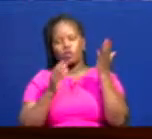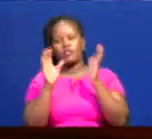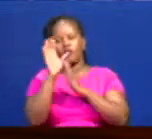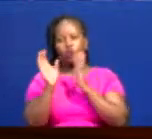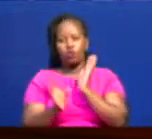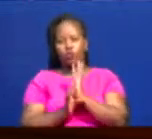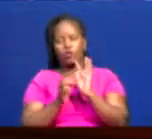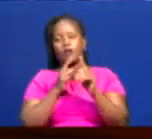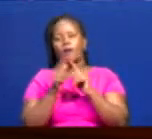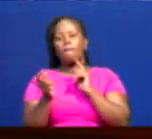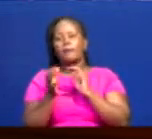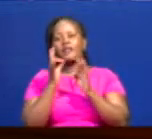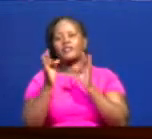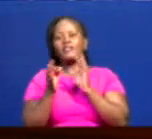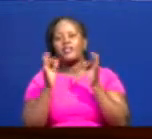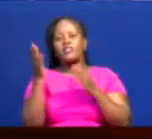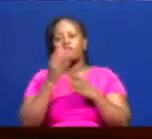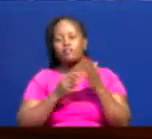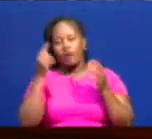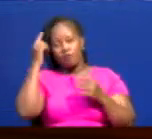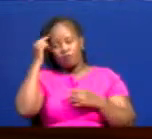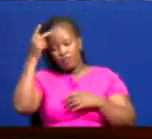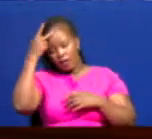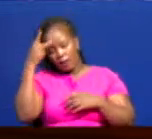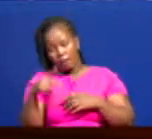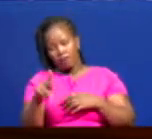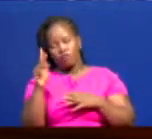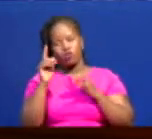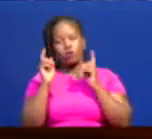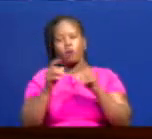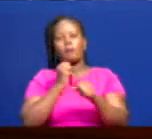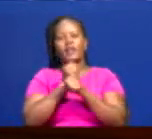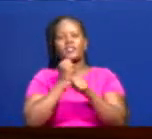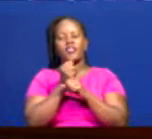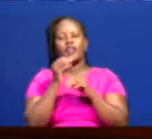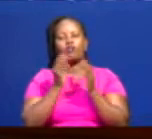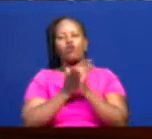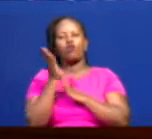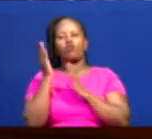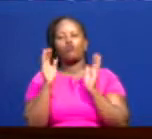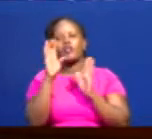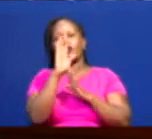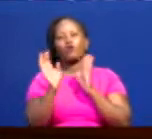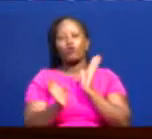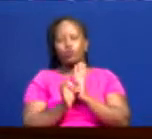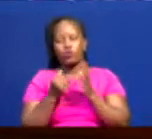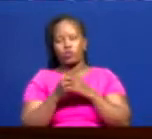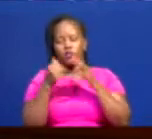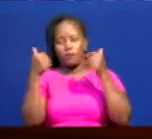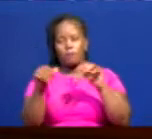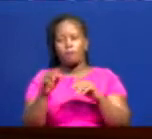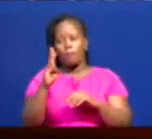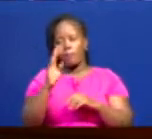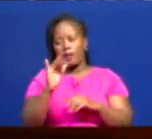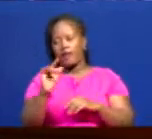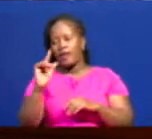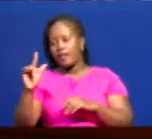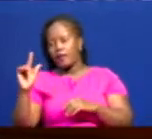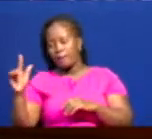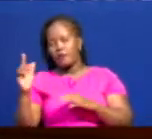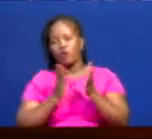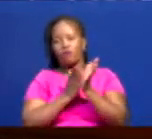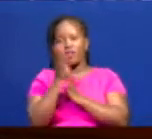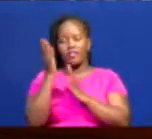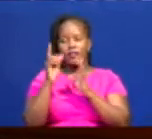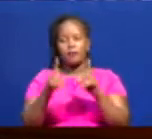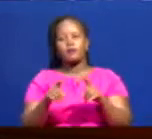decision, it must be done according to the Constitution. I also submit that any bill touching on the Bill of Rights must